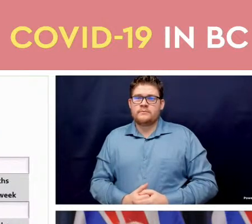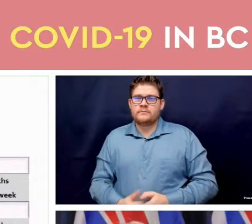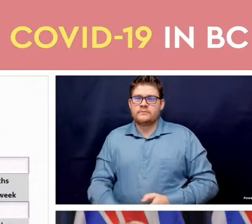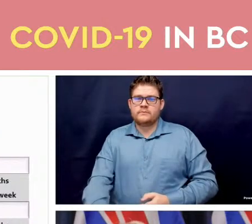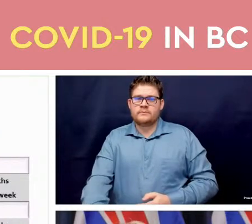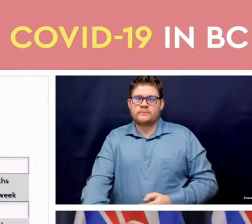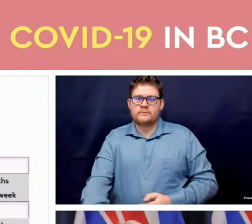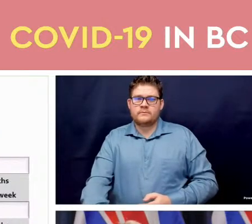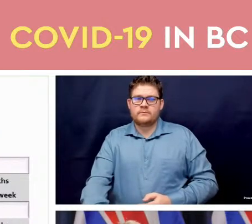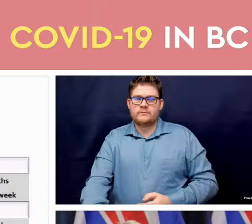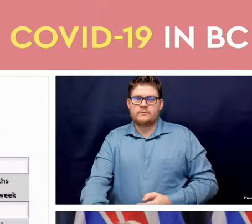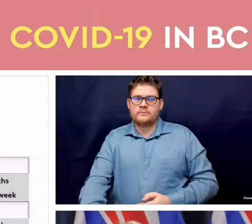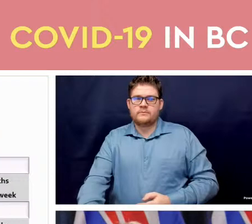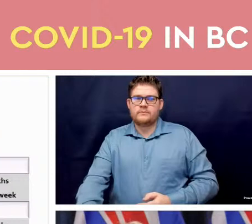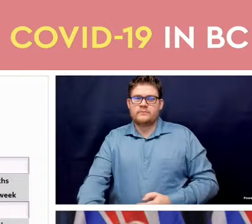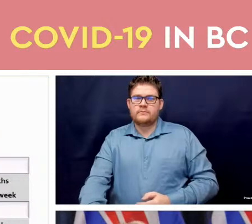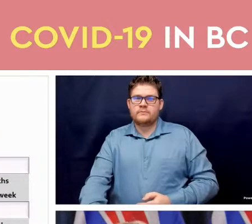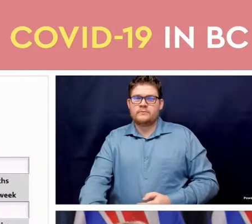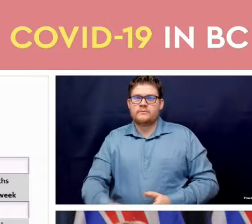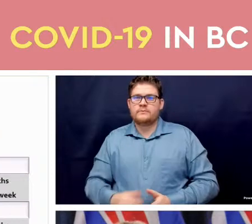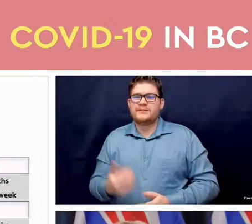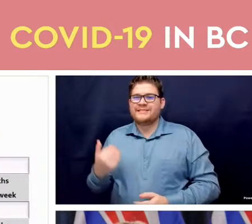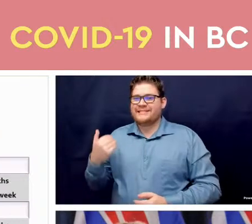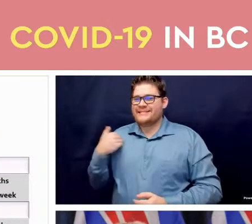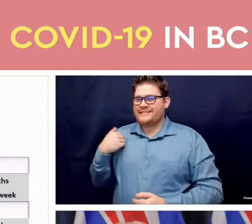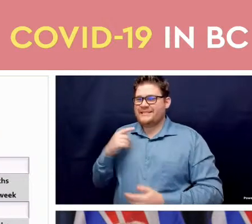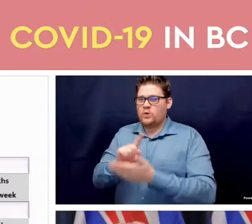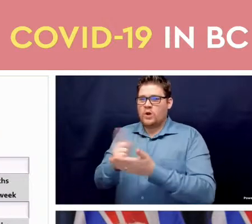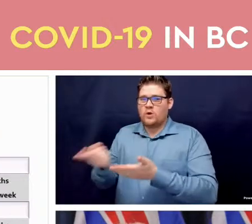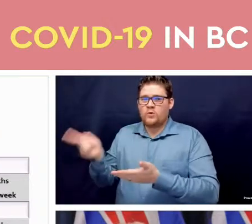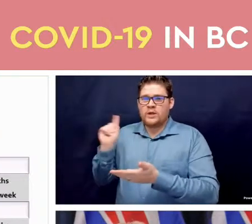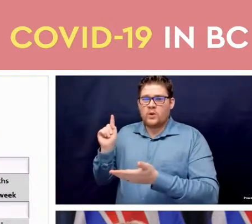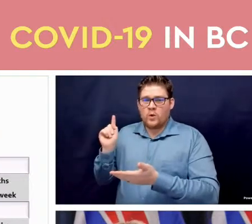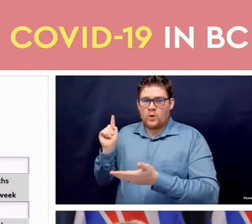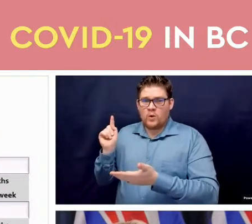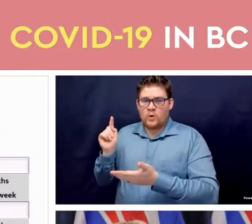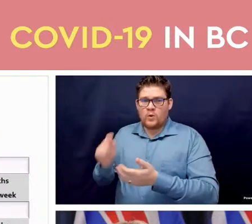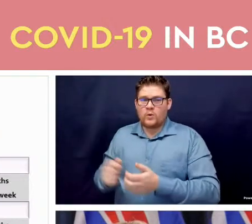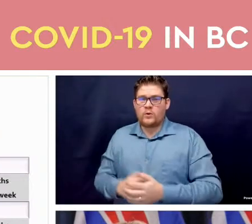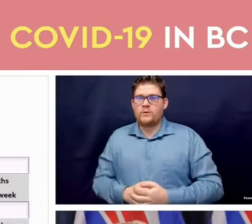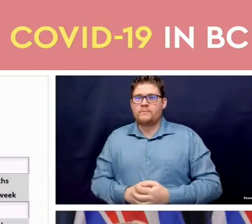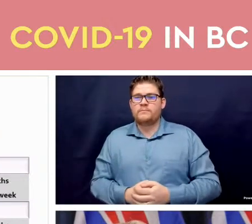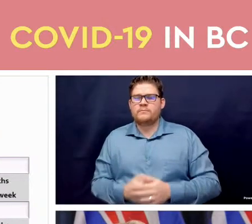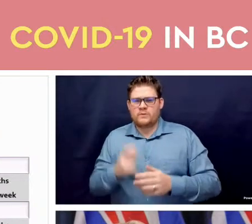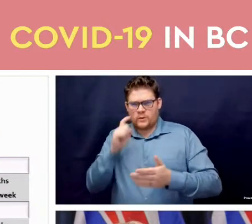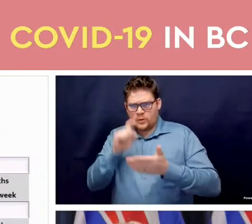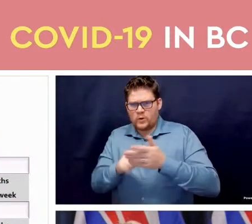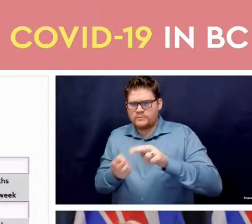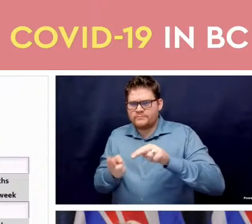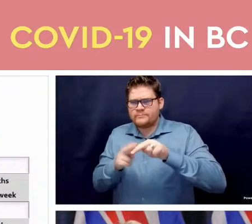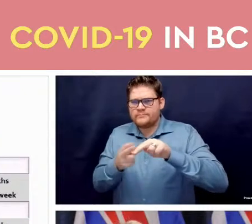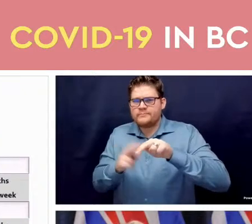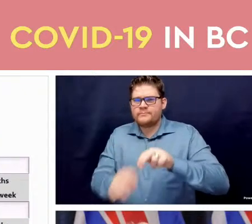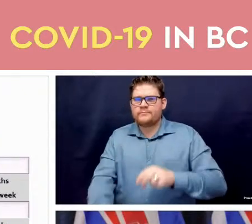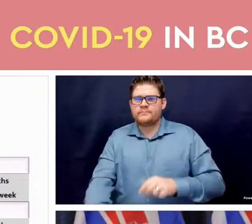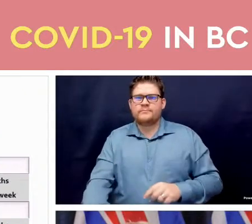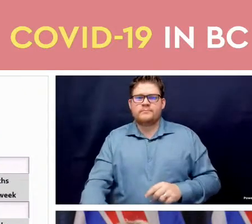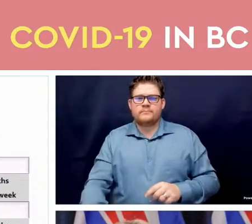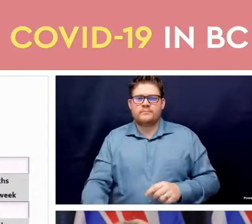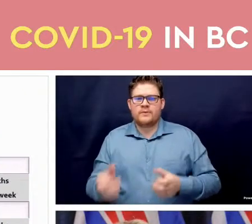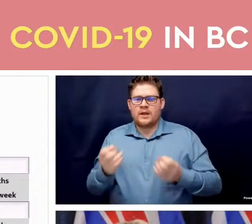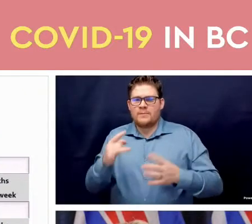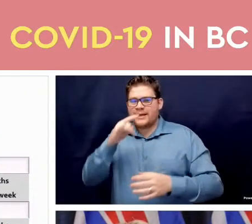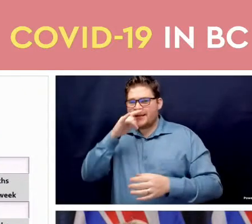week in younger people ending up in hospital and needing hospital care, and there's been 9 admissions this week in the 0 to 4 age group and